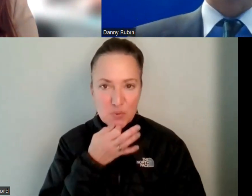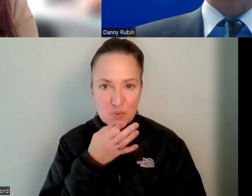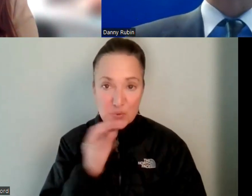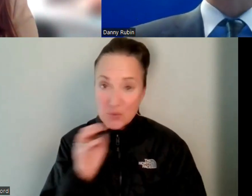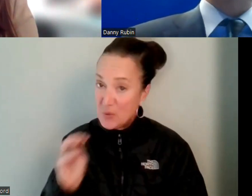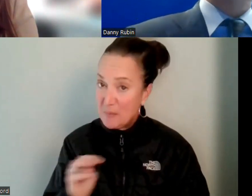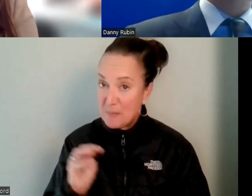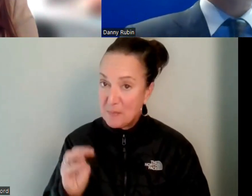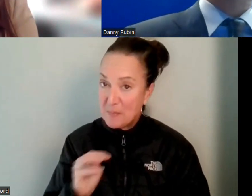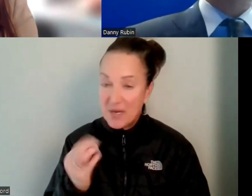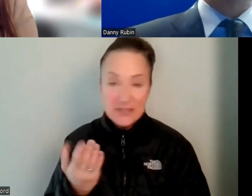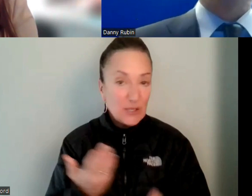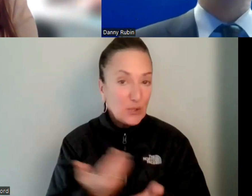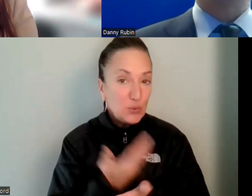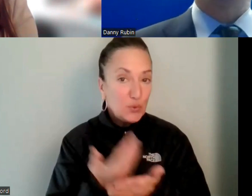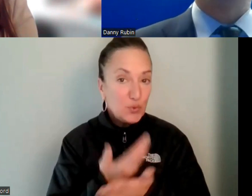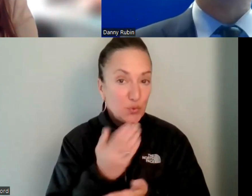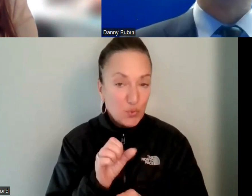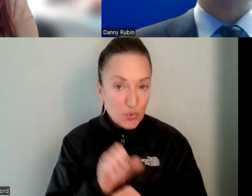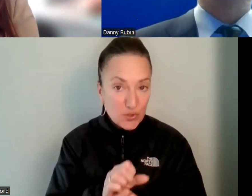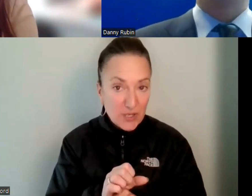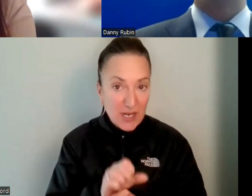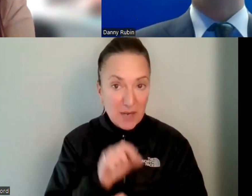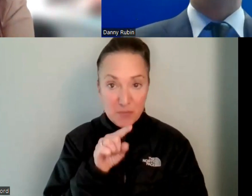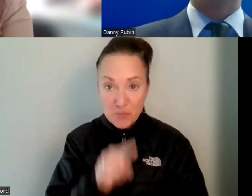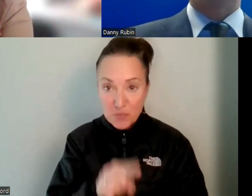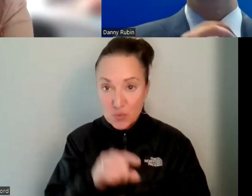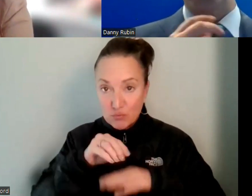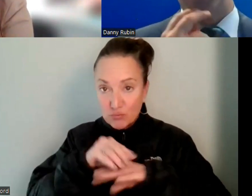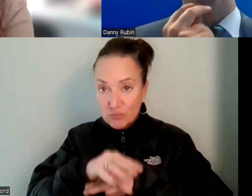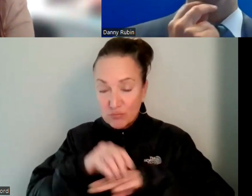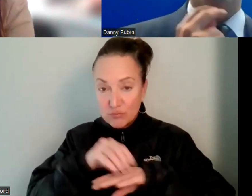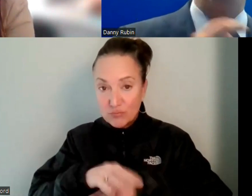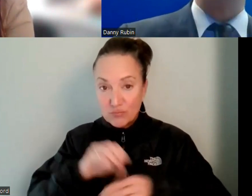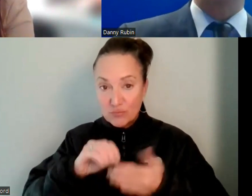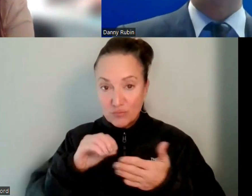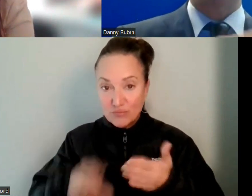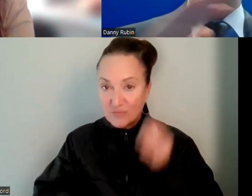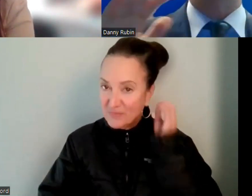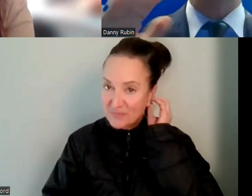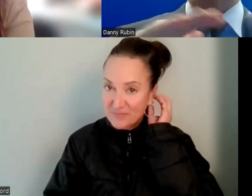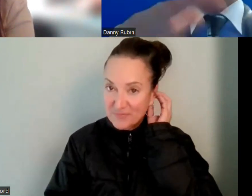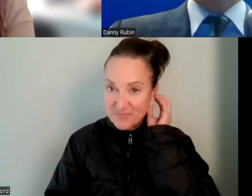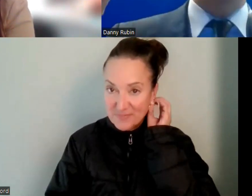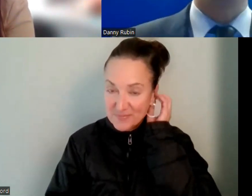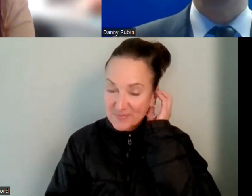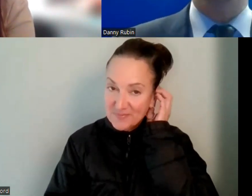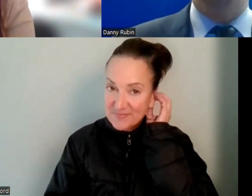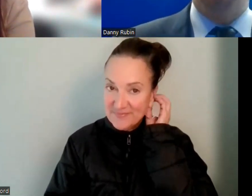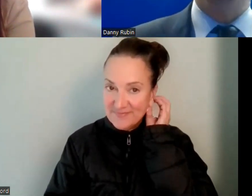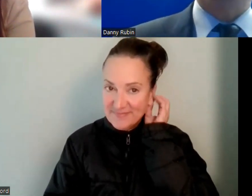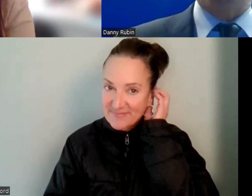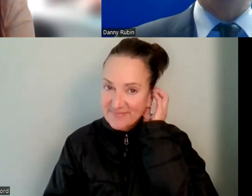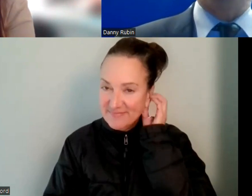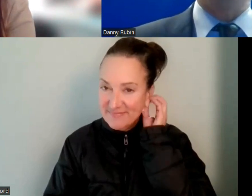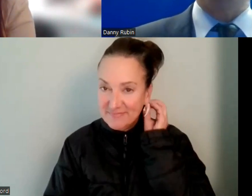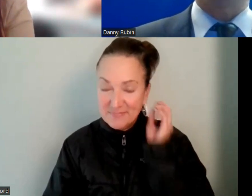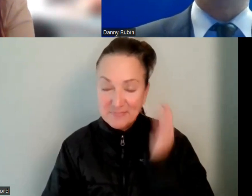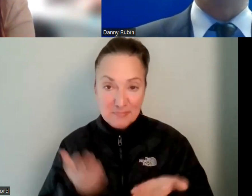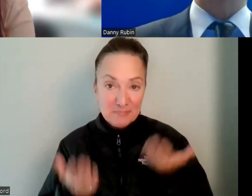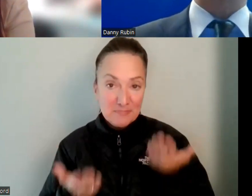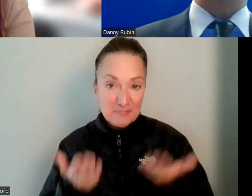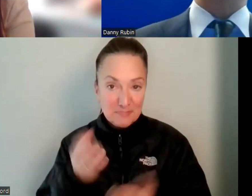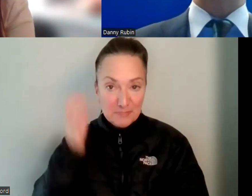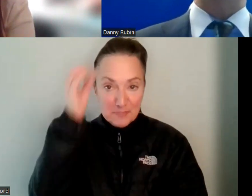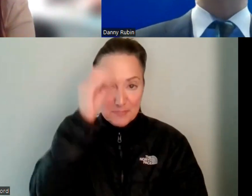job. Maahi, any last advice to students who were thinking about, or maybe they didn't even know what this job was 45